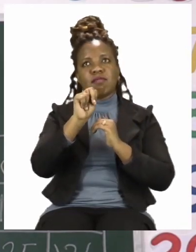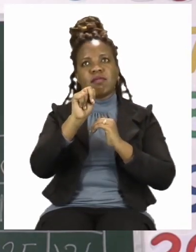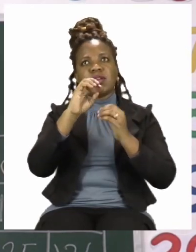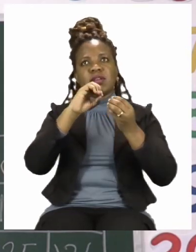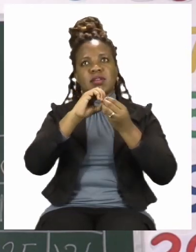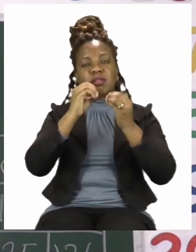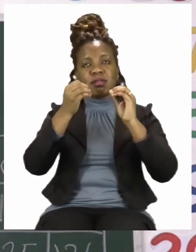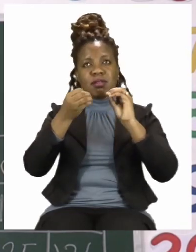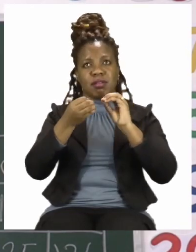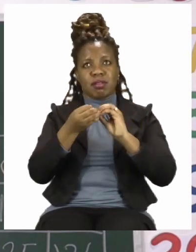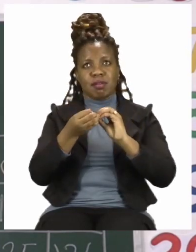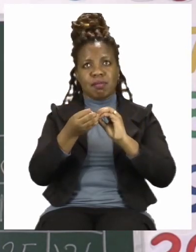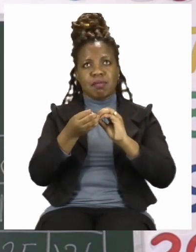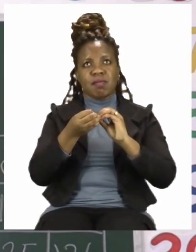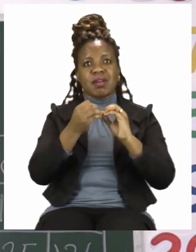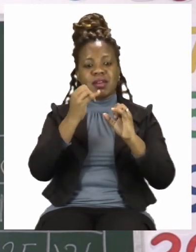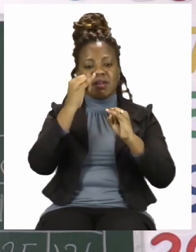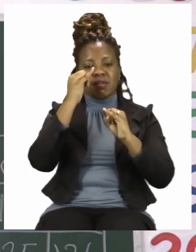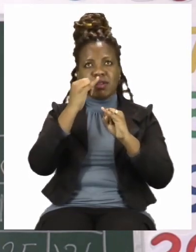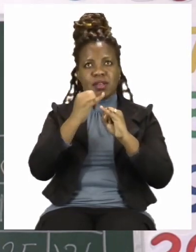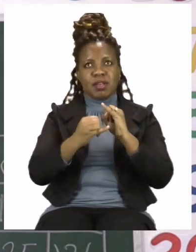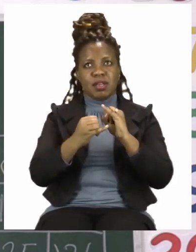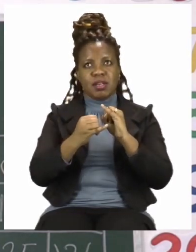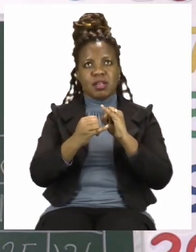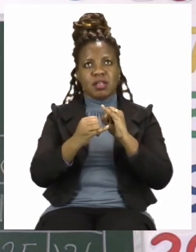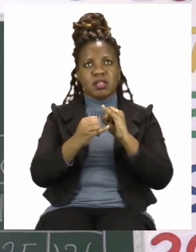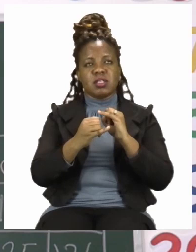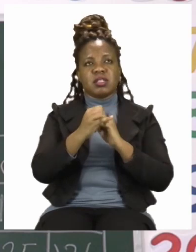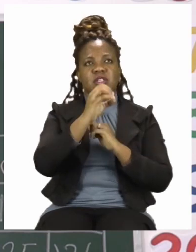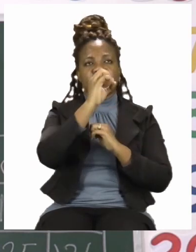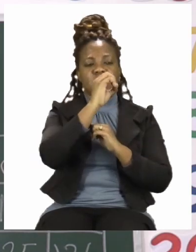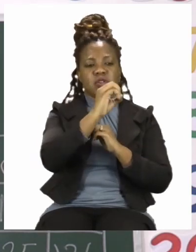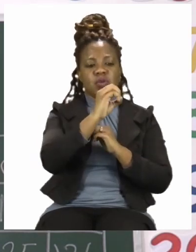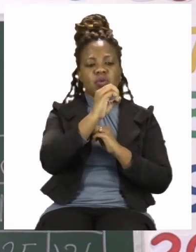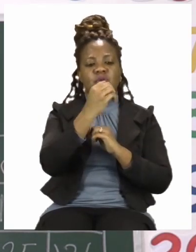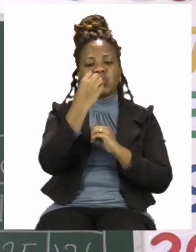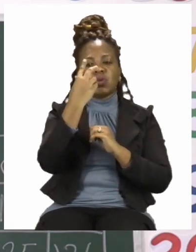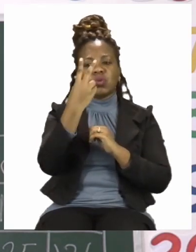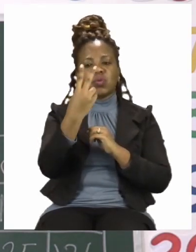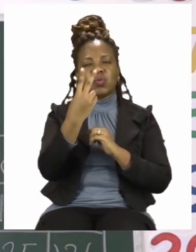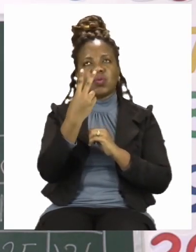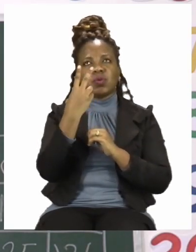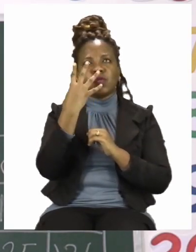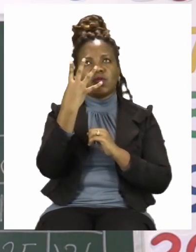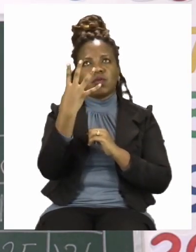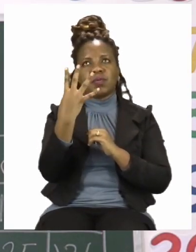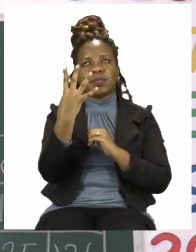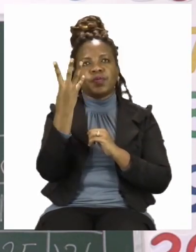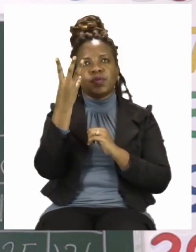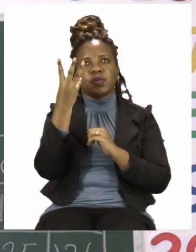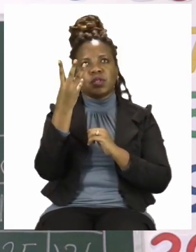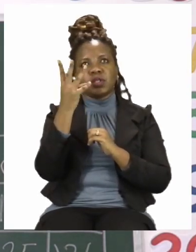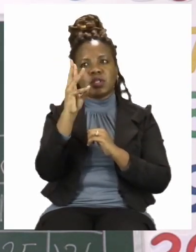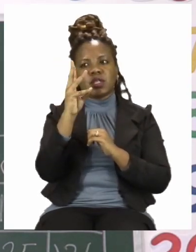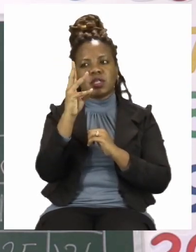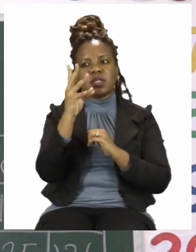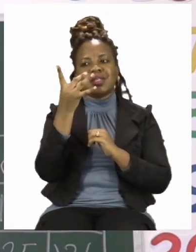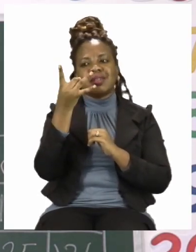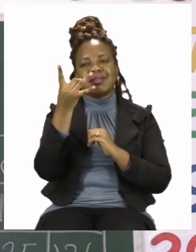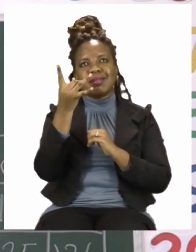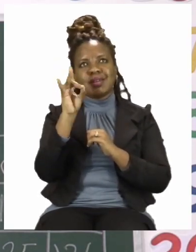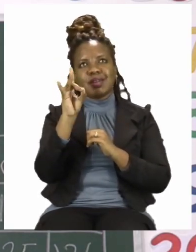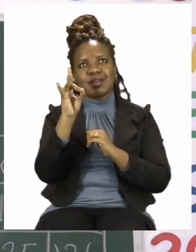even numbers are numbers that have 0, 2, 4,